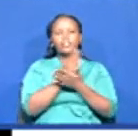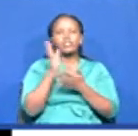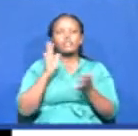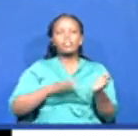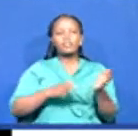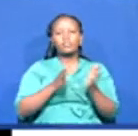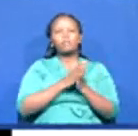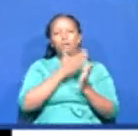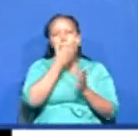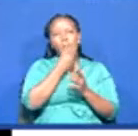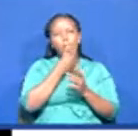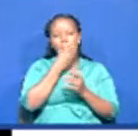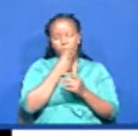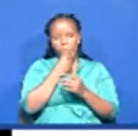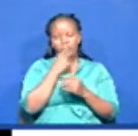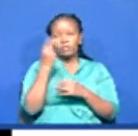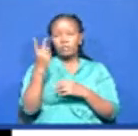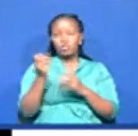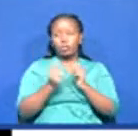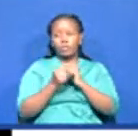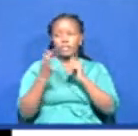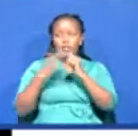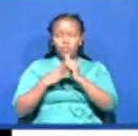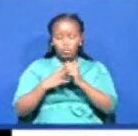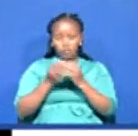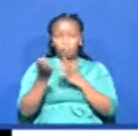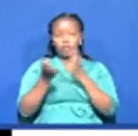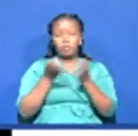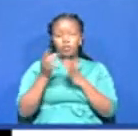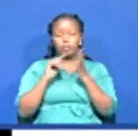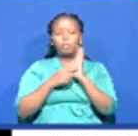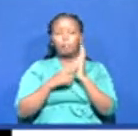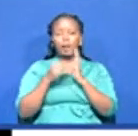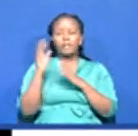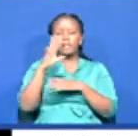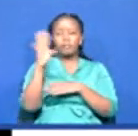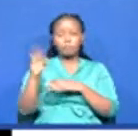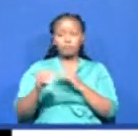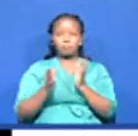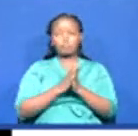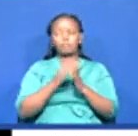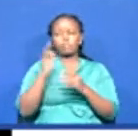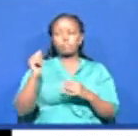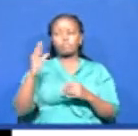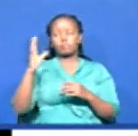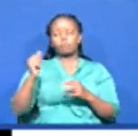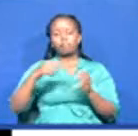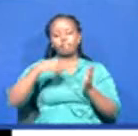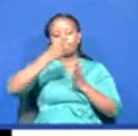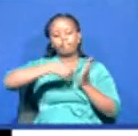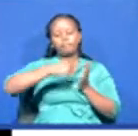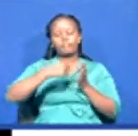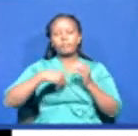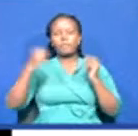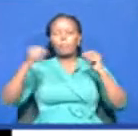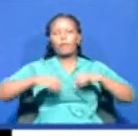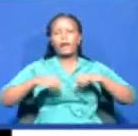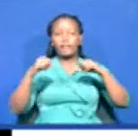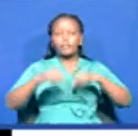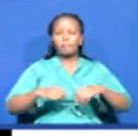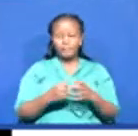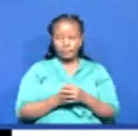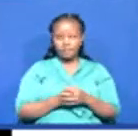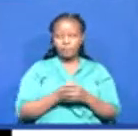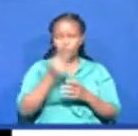in 2018, Trademark East Africa and the ACA signed a financing agreement to be able to